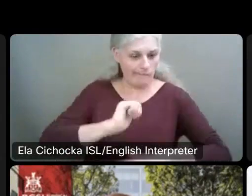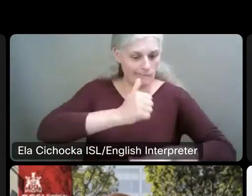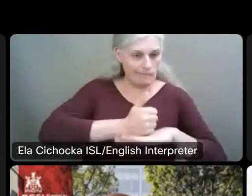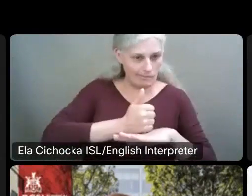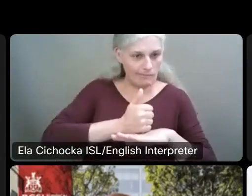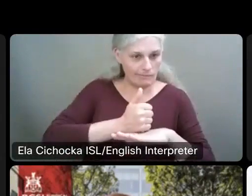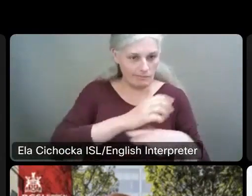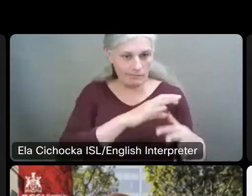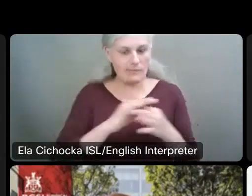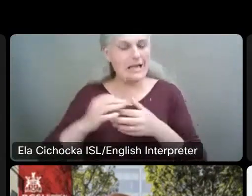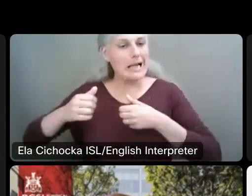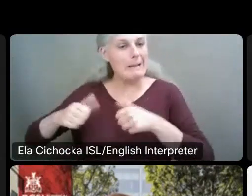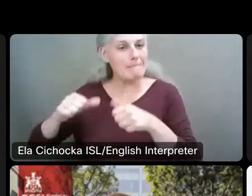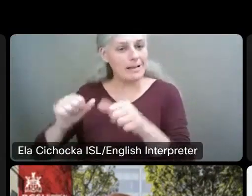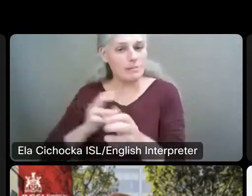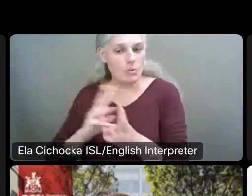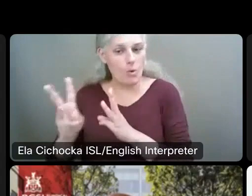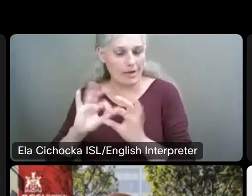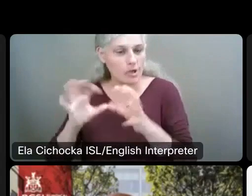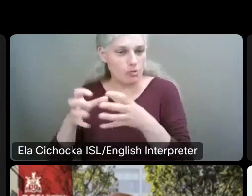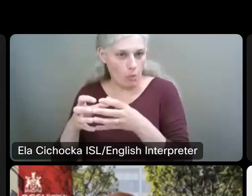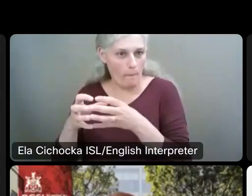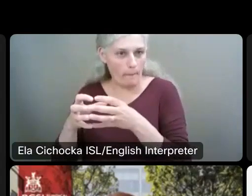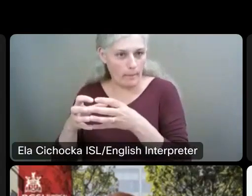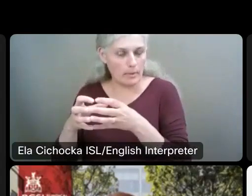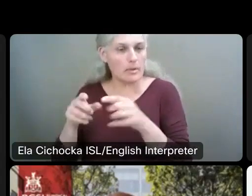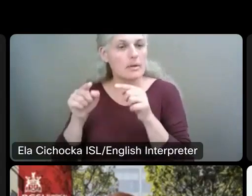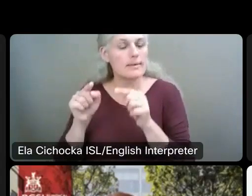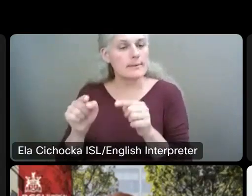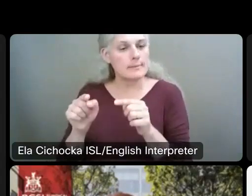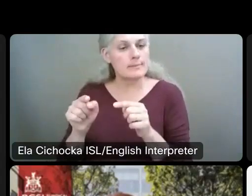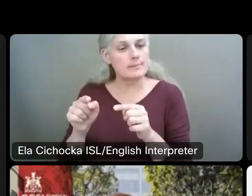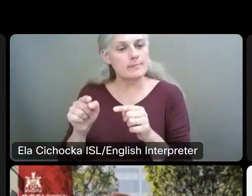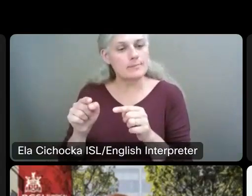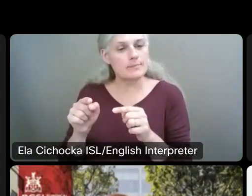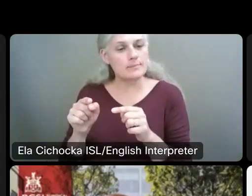sits under the banner of the implementation working group, which is a